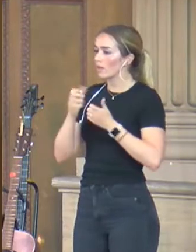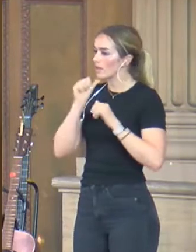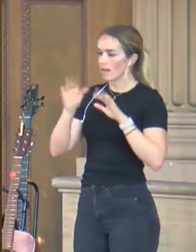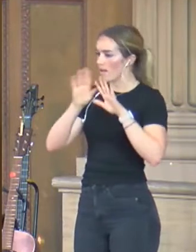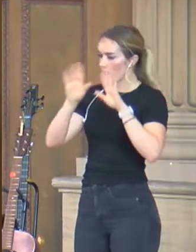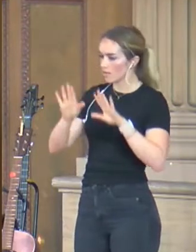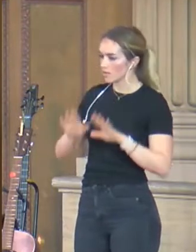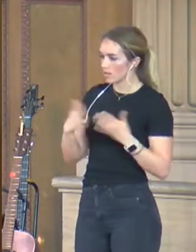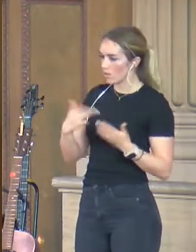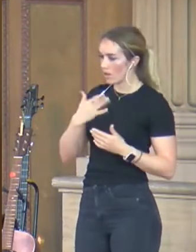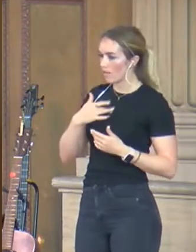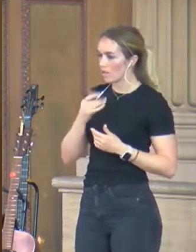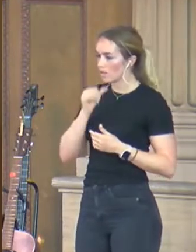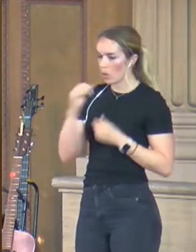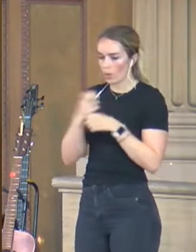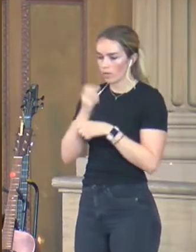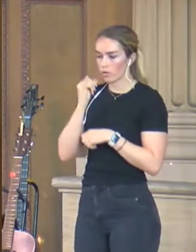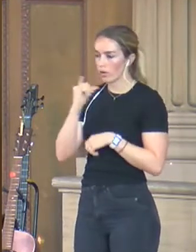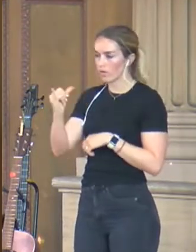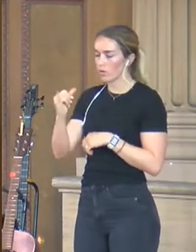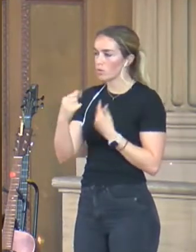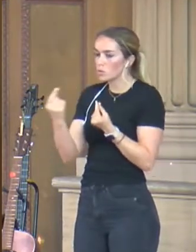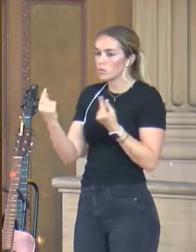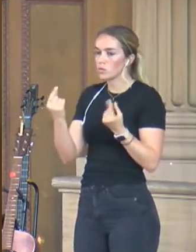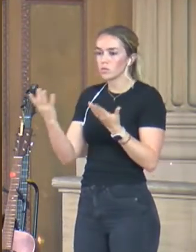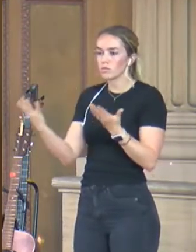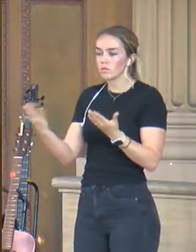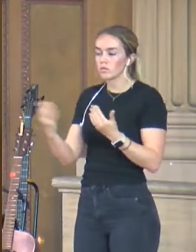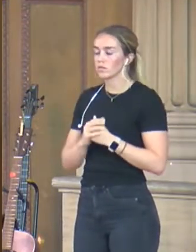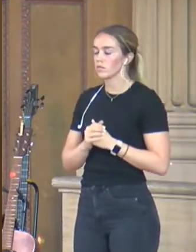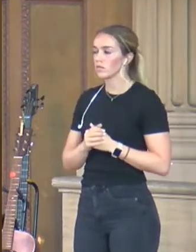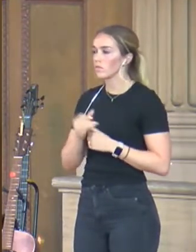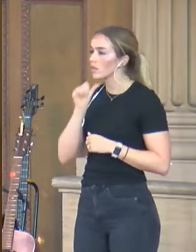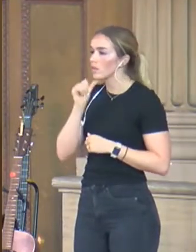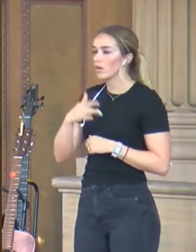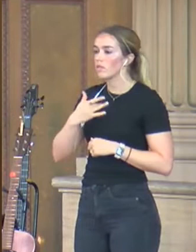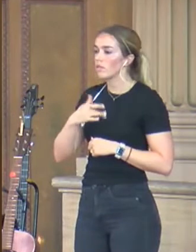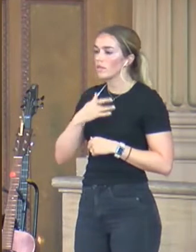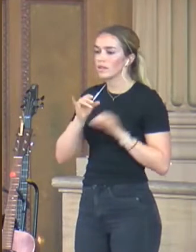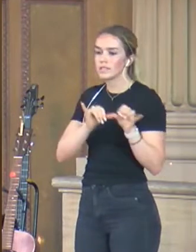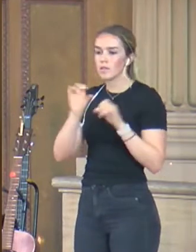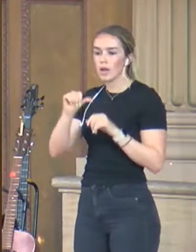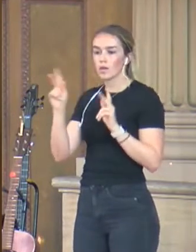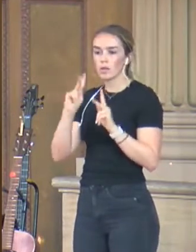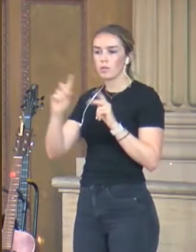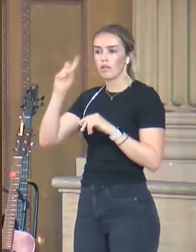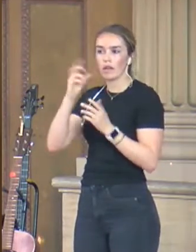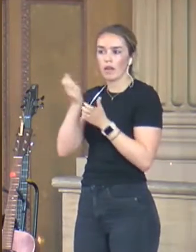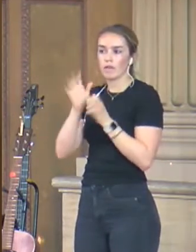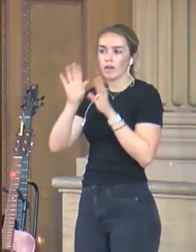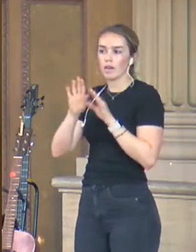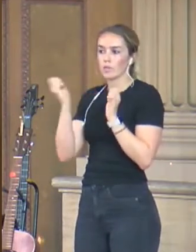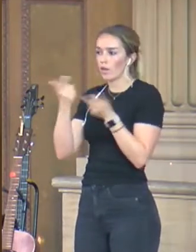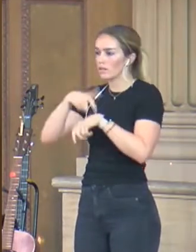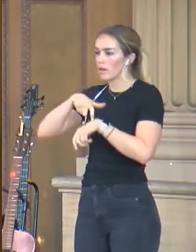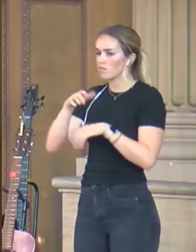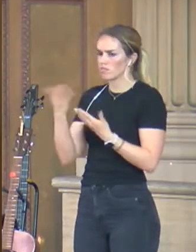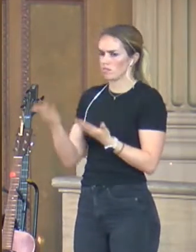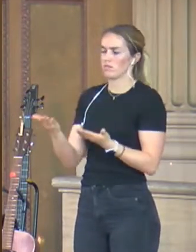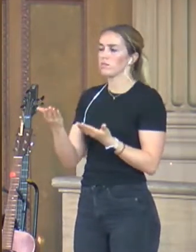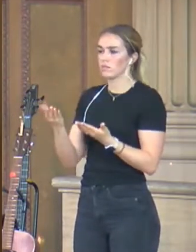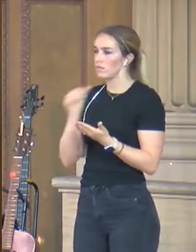awesome and it doesn't feel like we're winning forever, and we don't feel like we are those other people who think that everything is awesome all the time in this